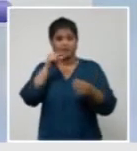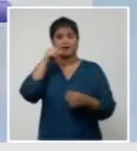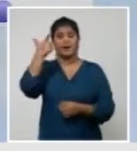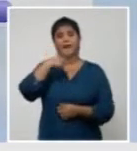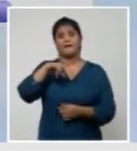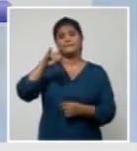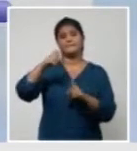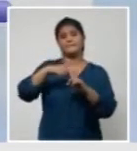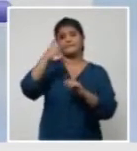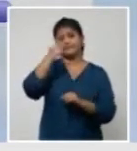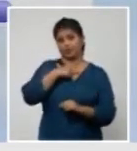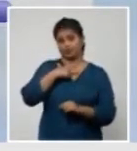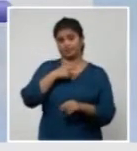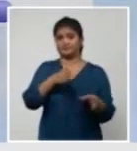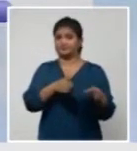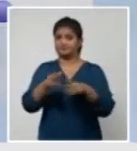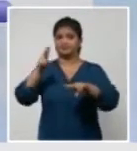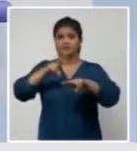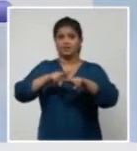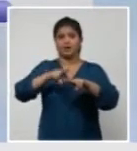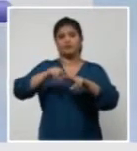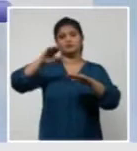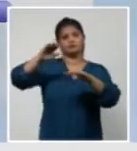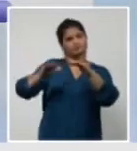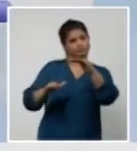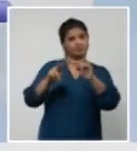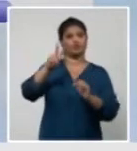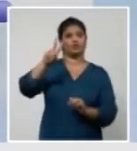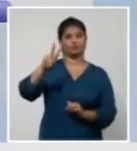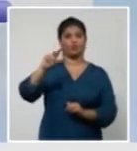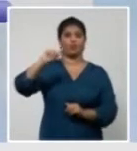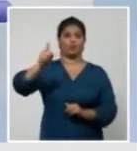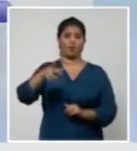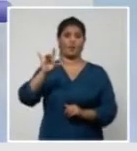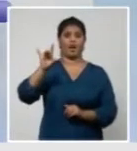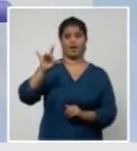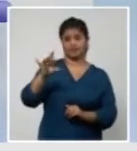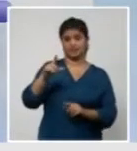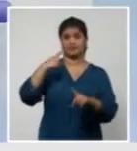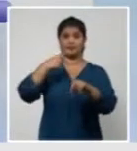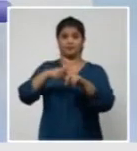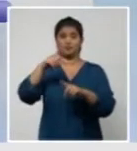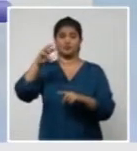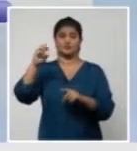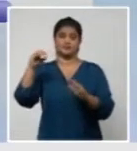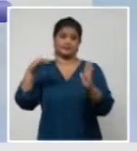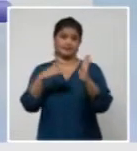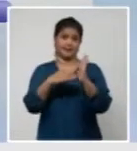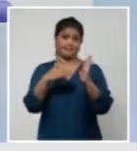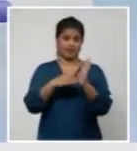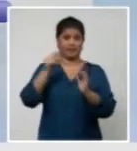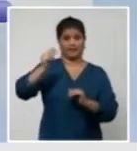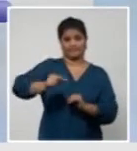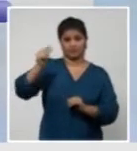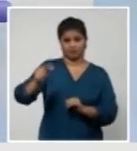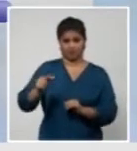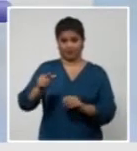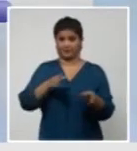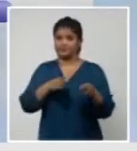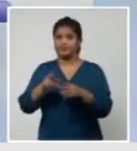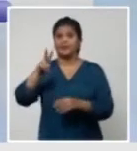12 confirmed cases yesterday, Artemisa has a rate of 2.52, the highest in the country